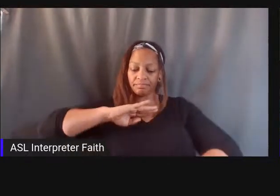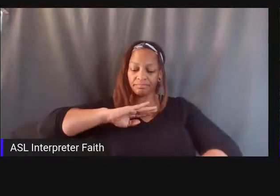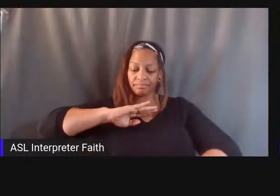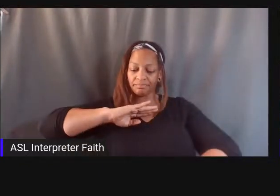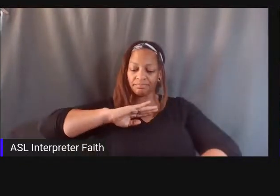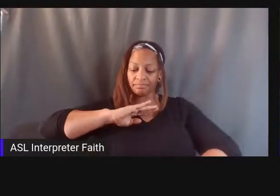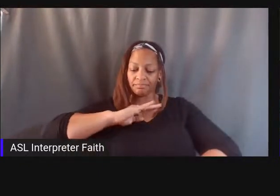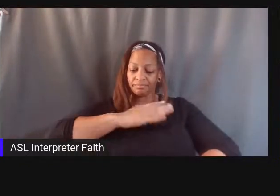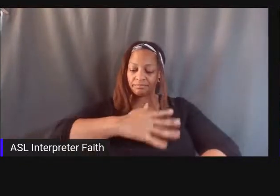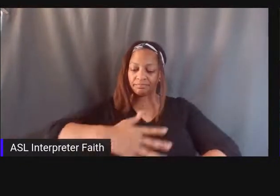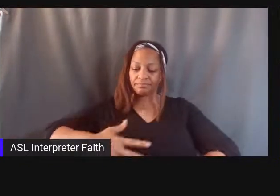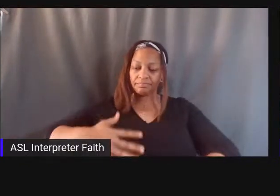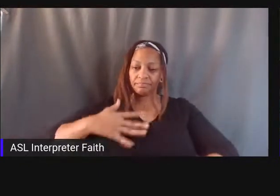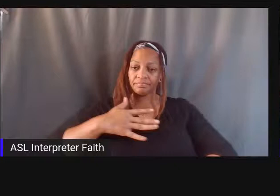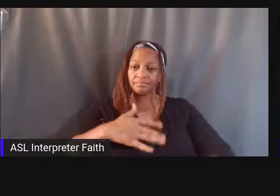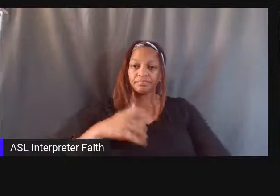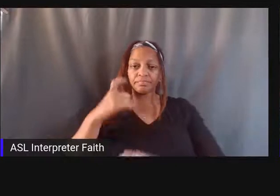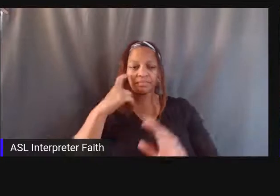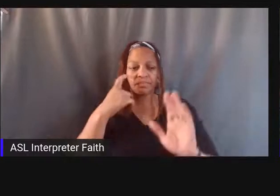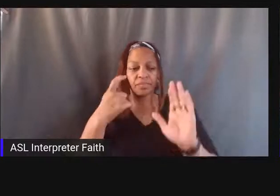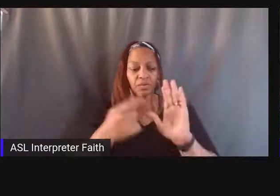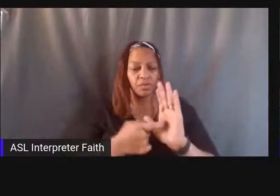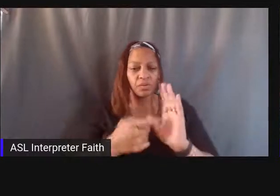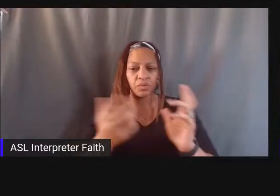What do you notice here?